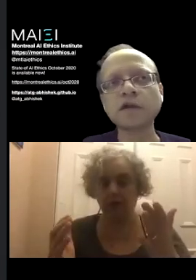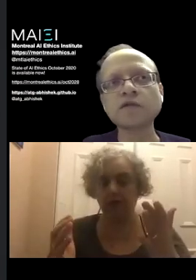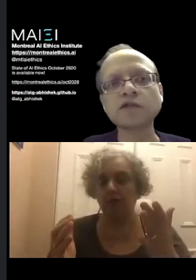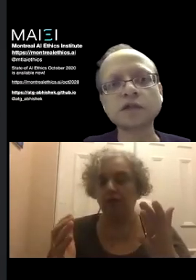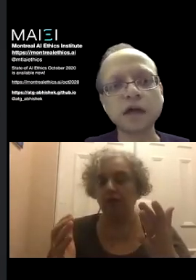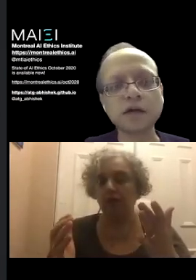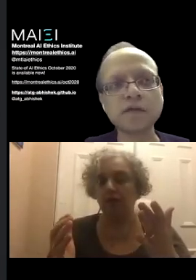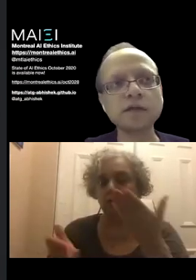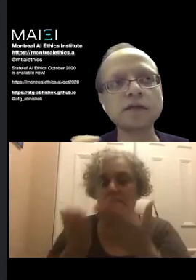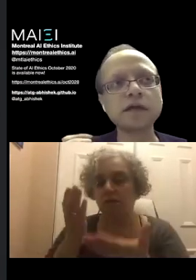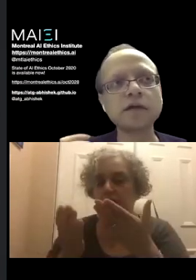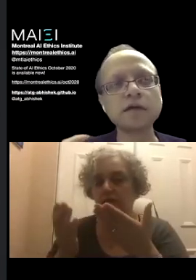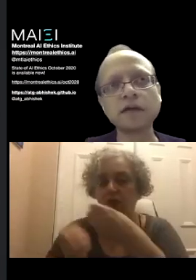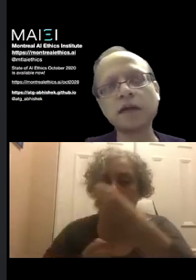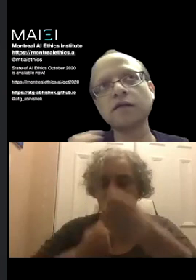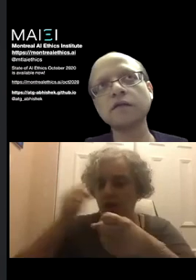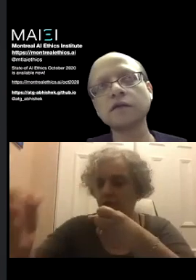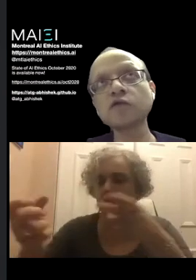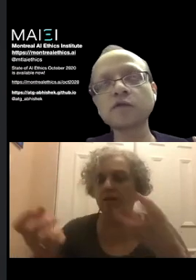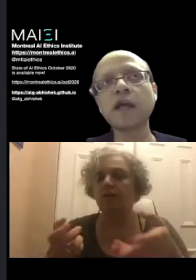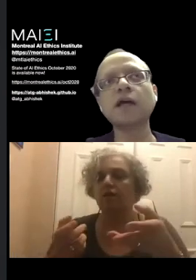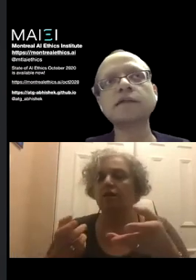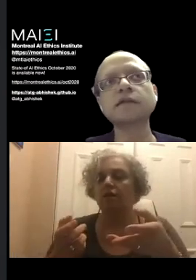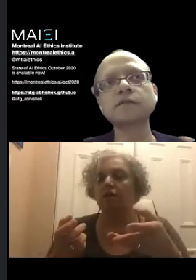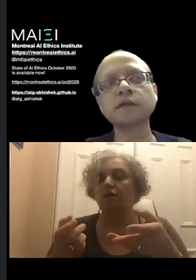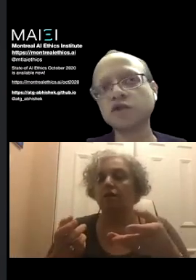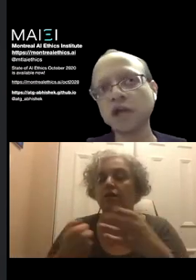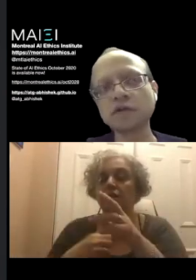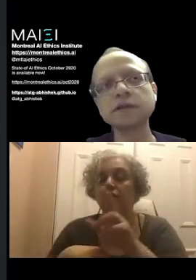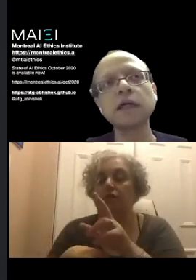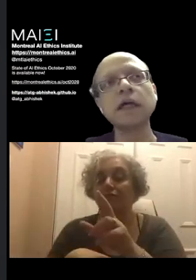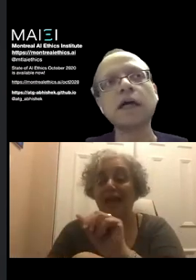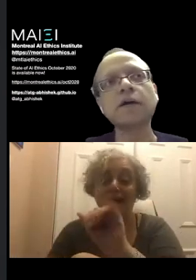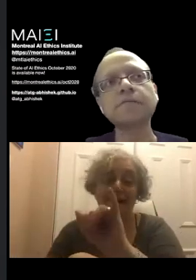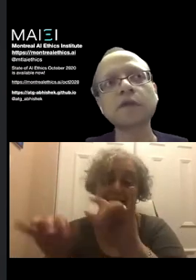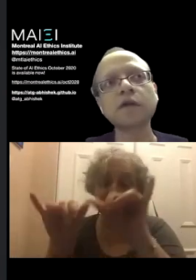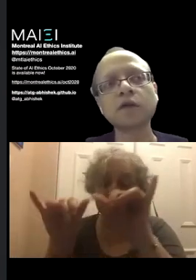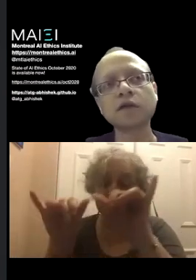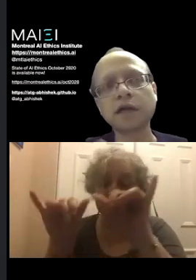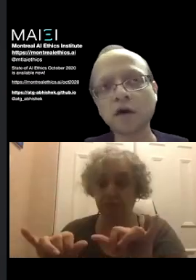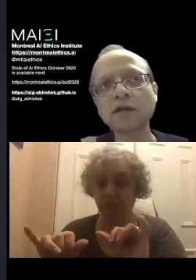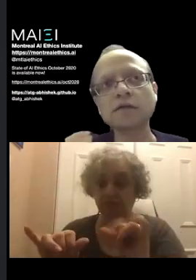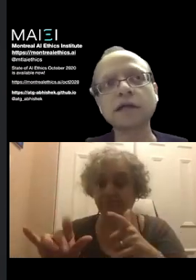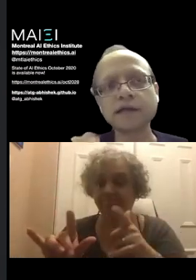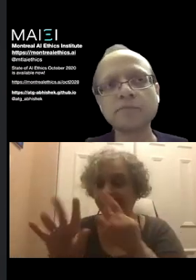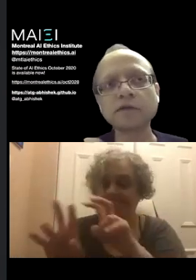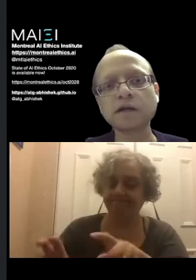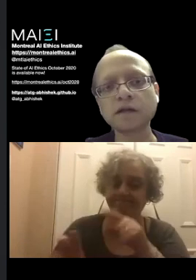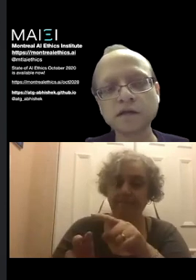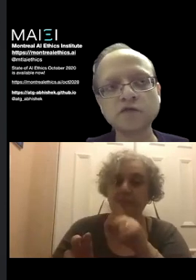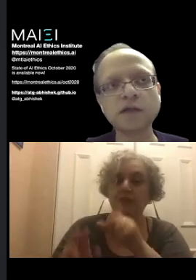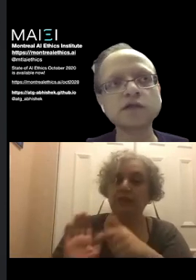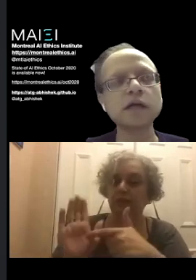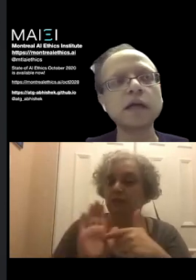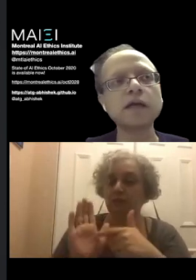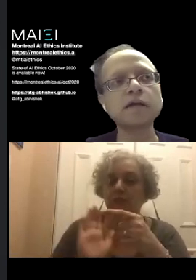and maybe not so much in hiring, but in the use of AI systems in general, one of the canonical examples in